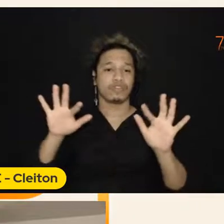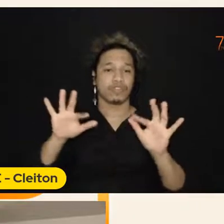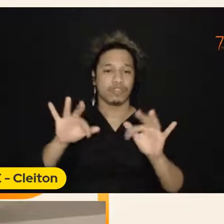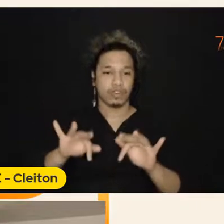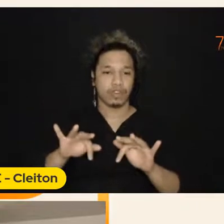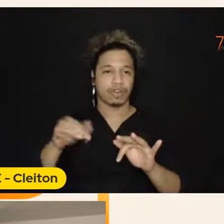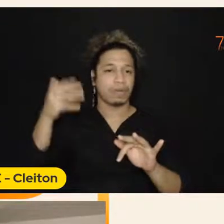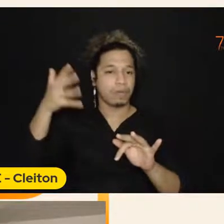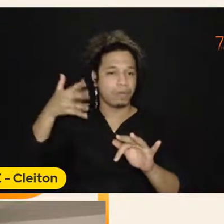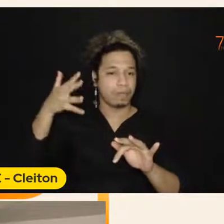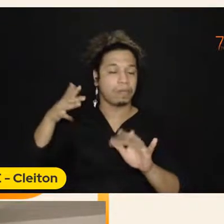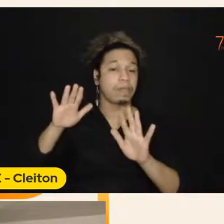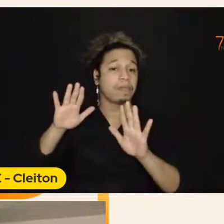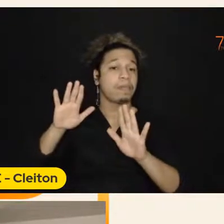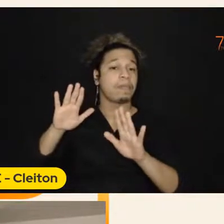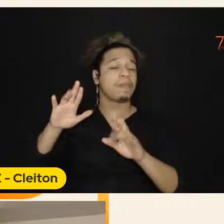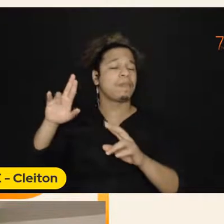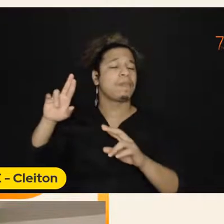to give